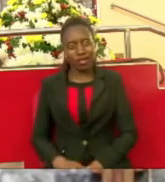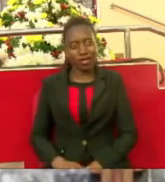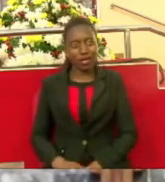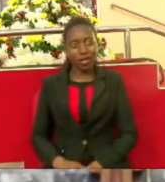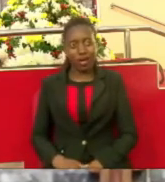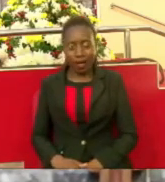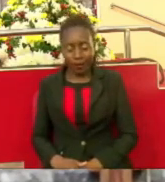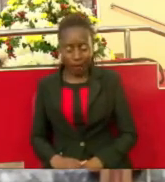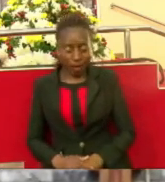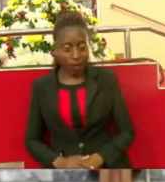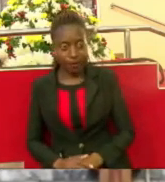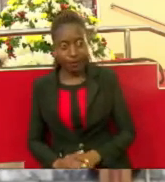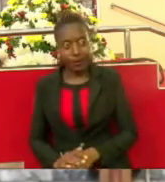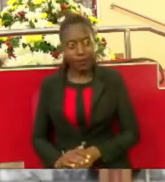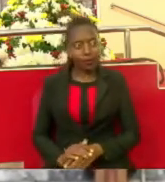Lord.